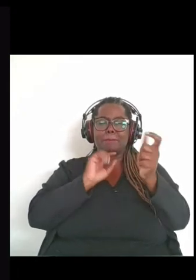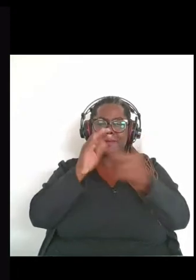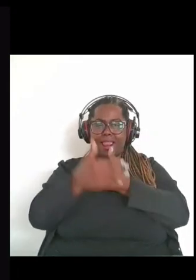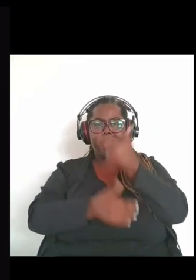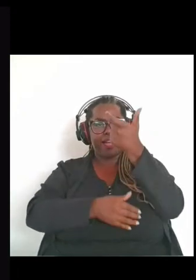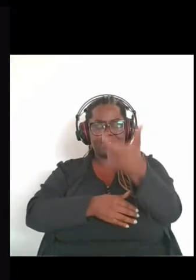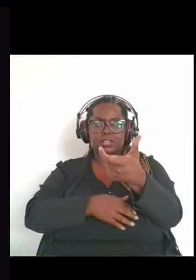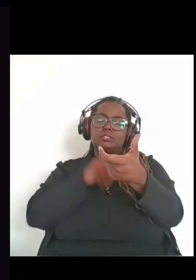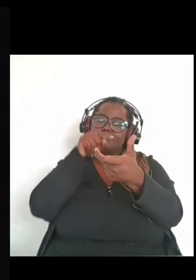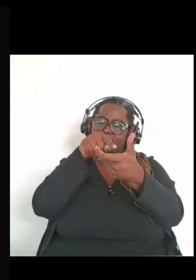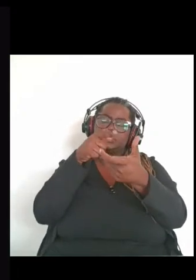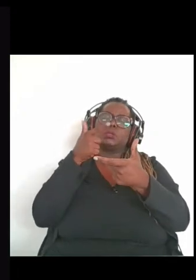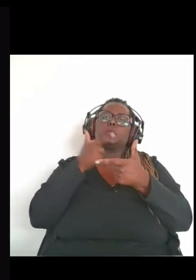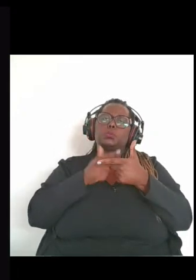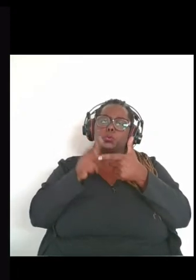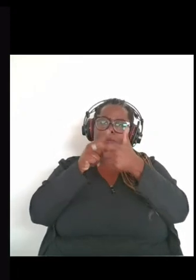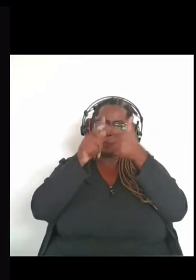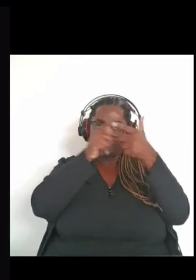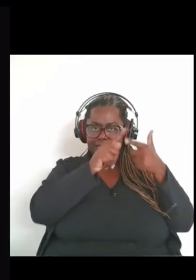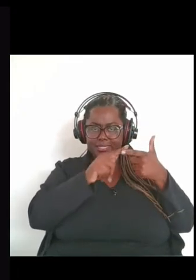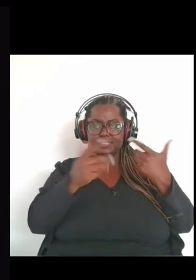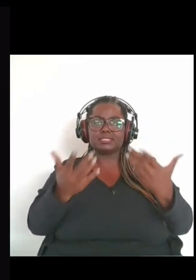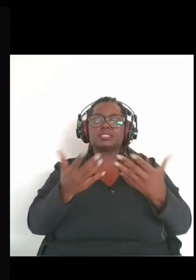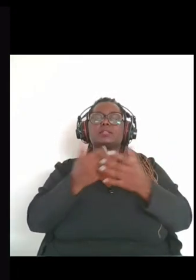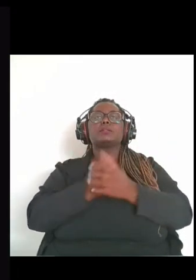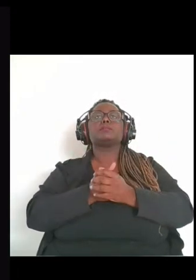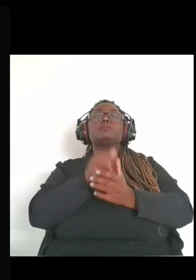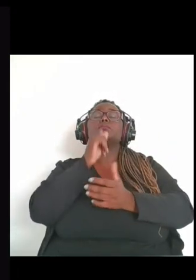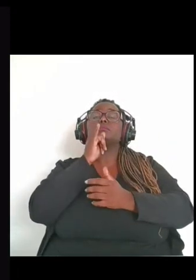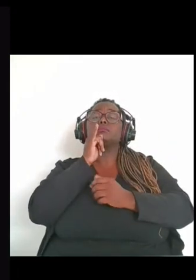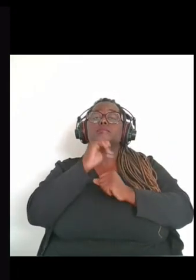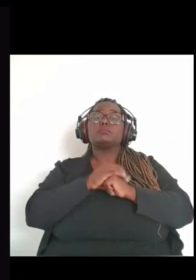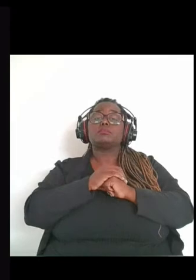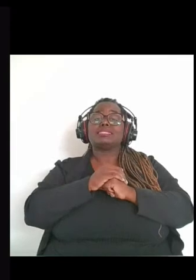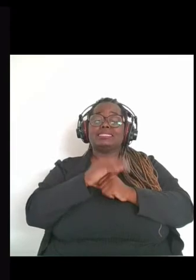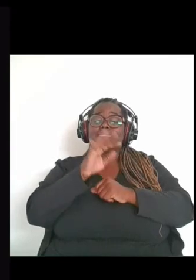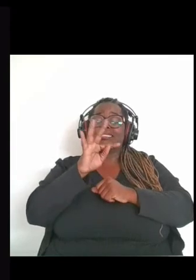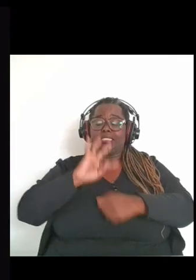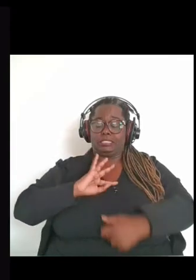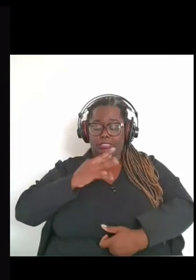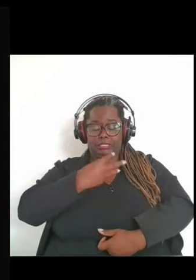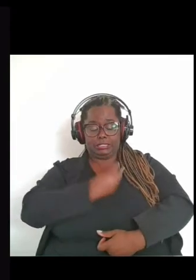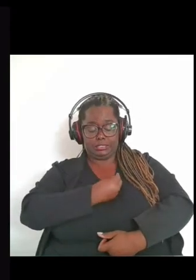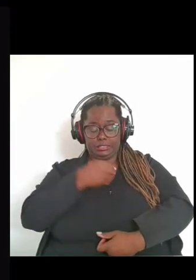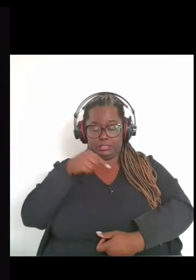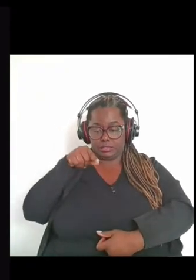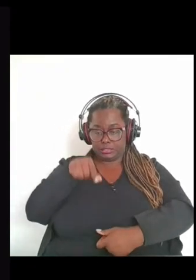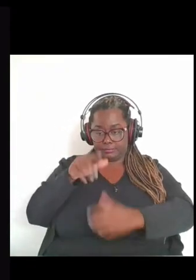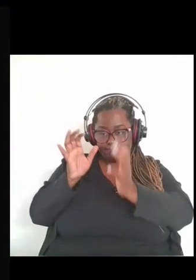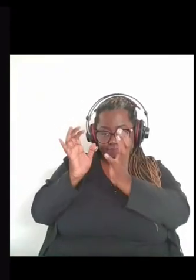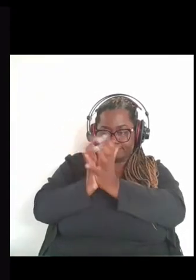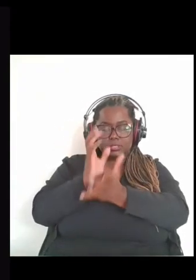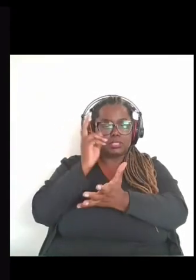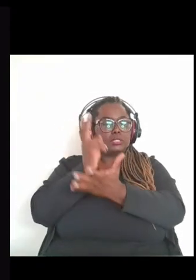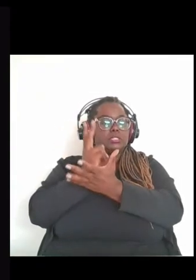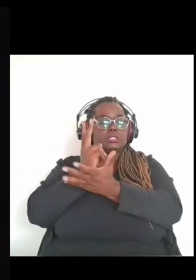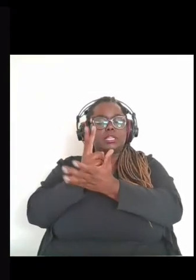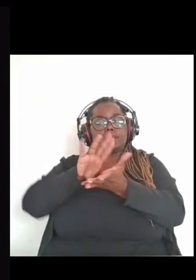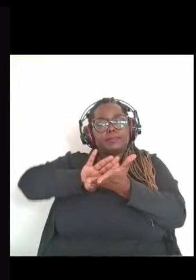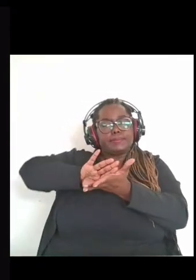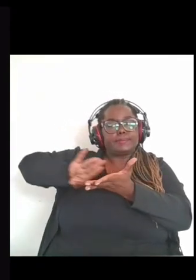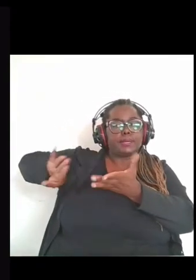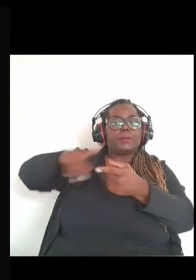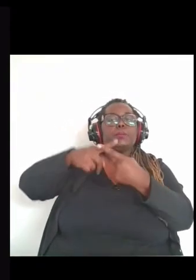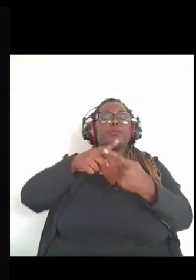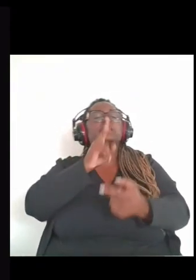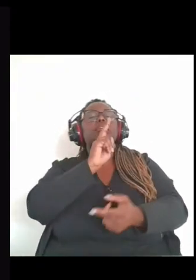within lesbian and gay um movements or issues um the ant